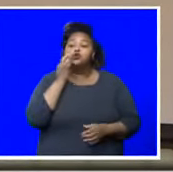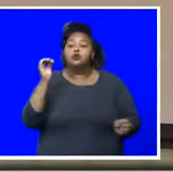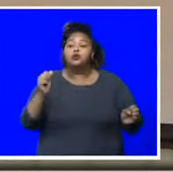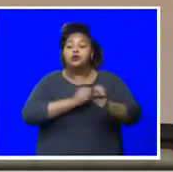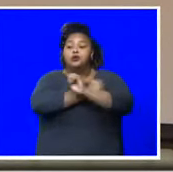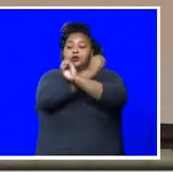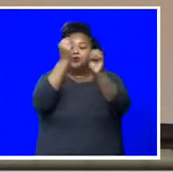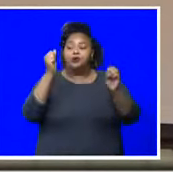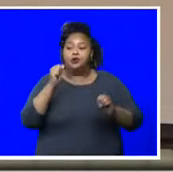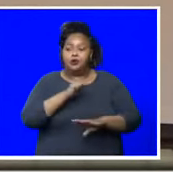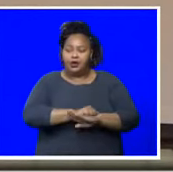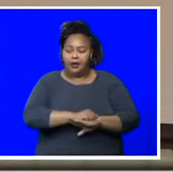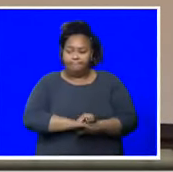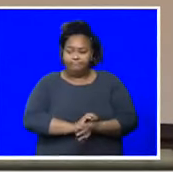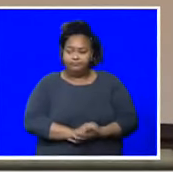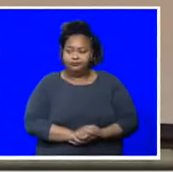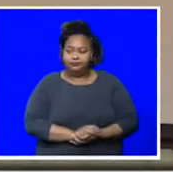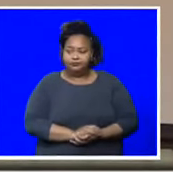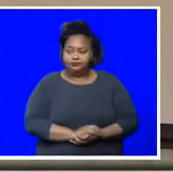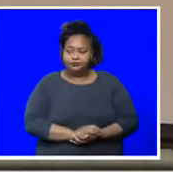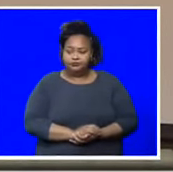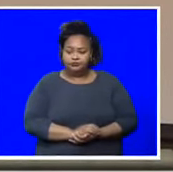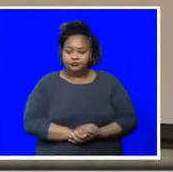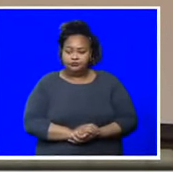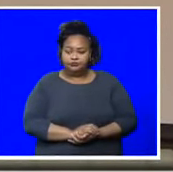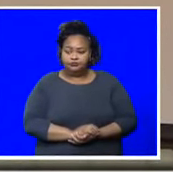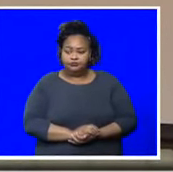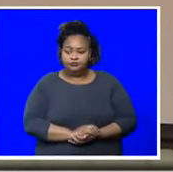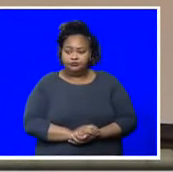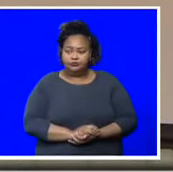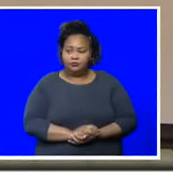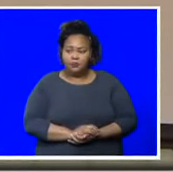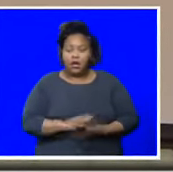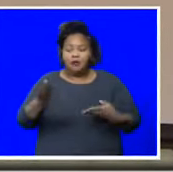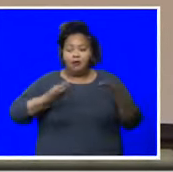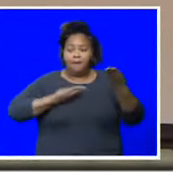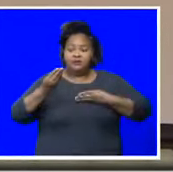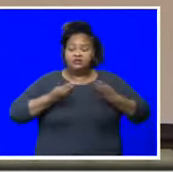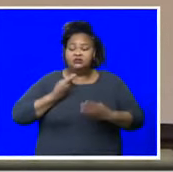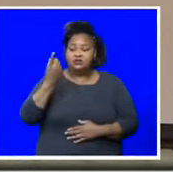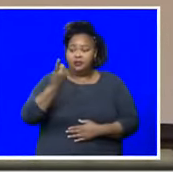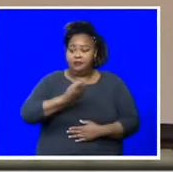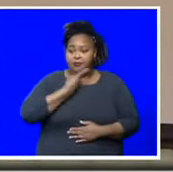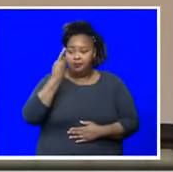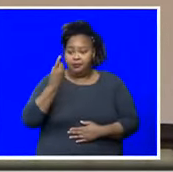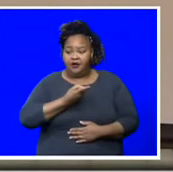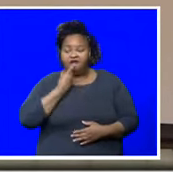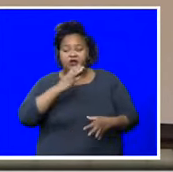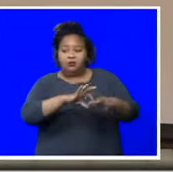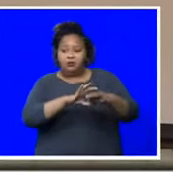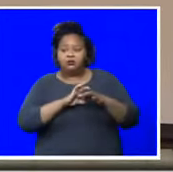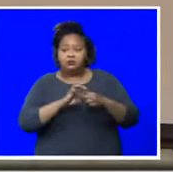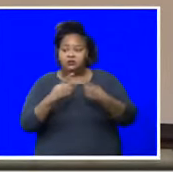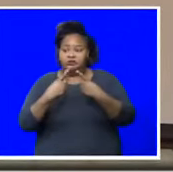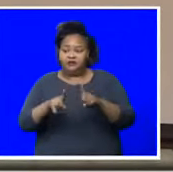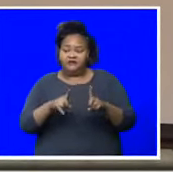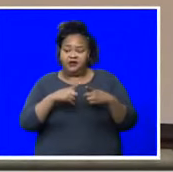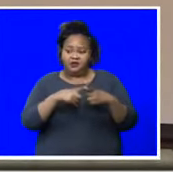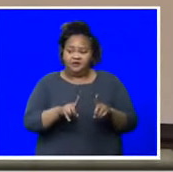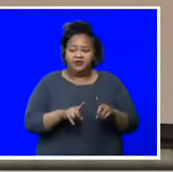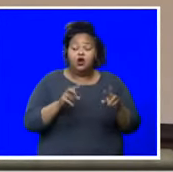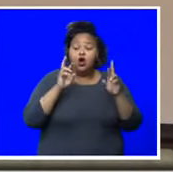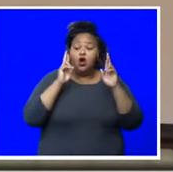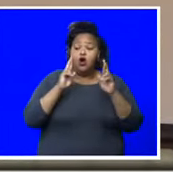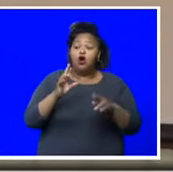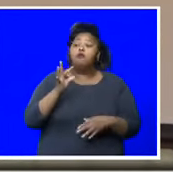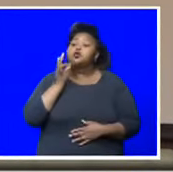sector has come together to offer leadership and support to the young, brilliant minds. And this day marks one of the most